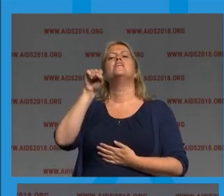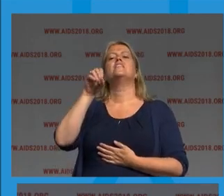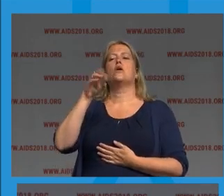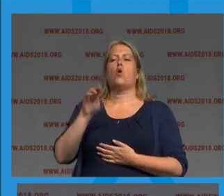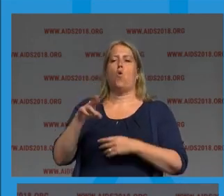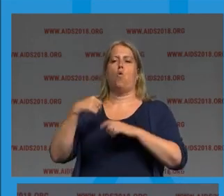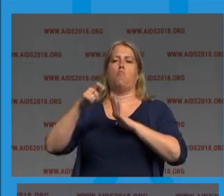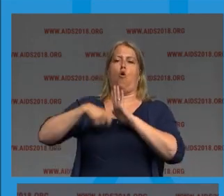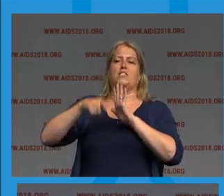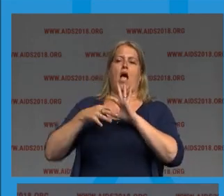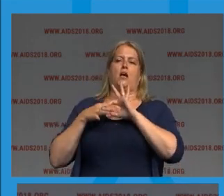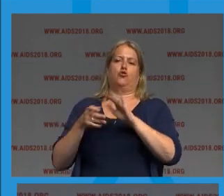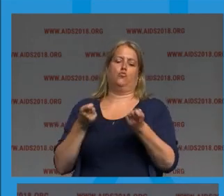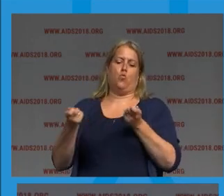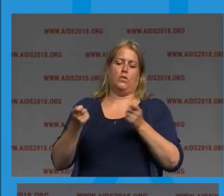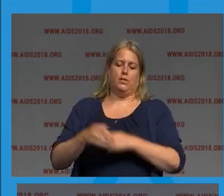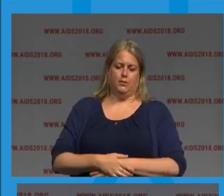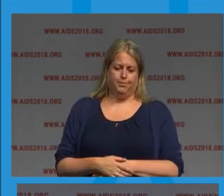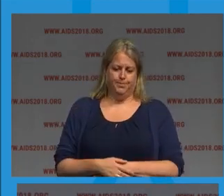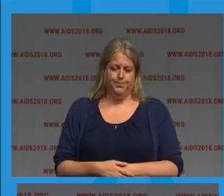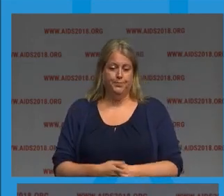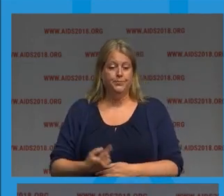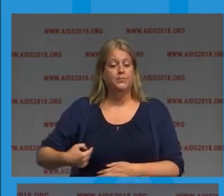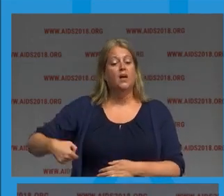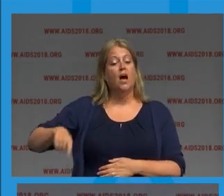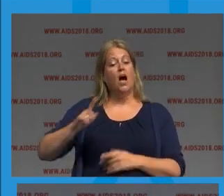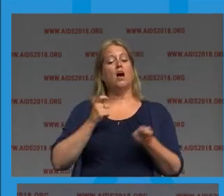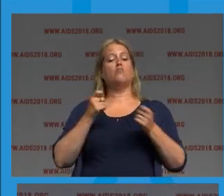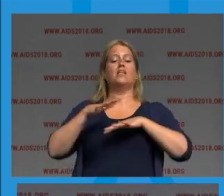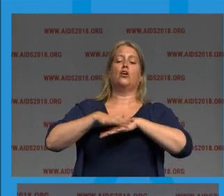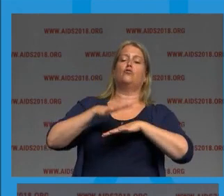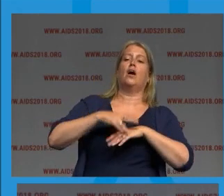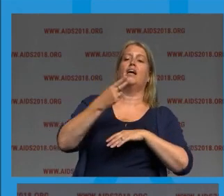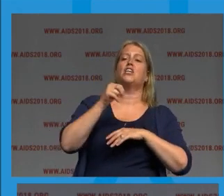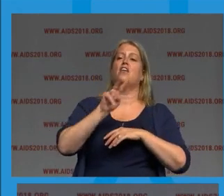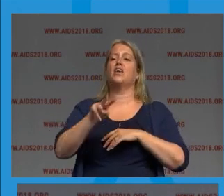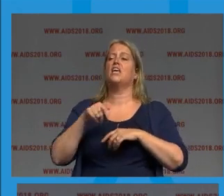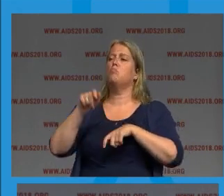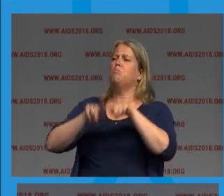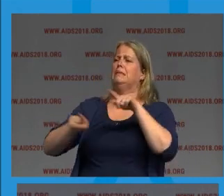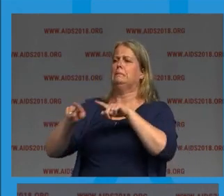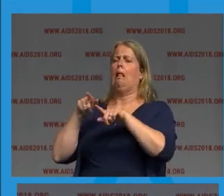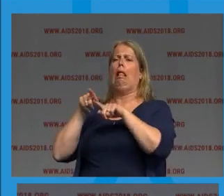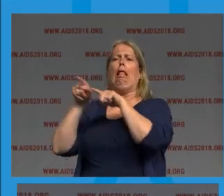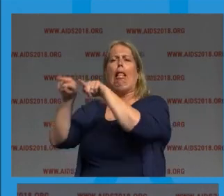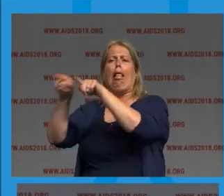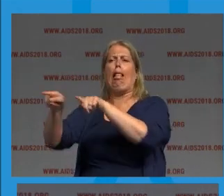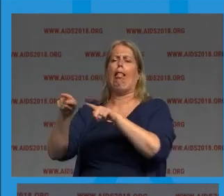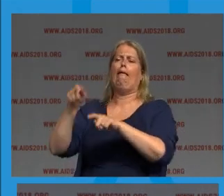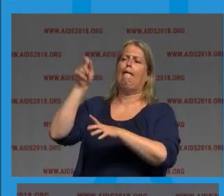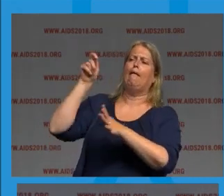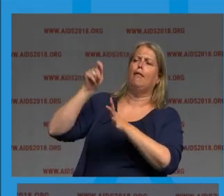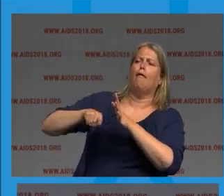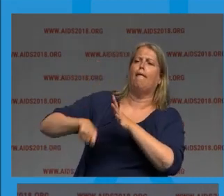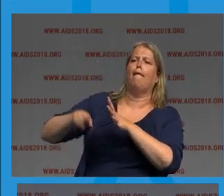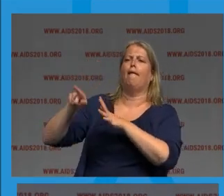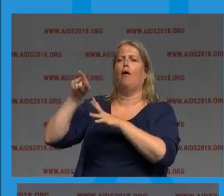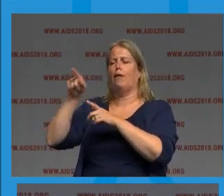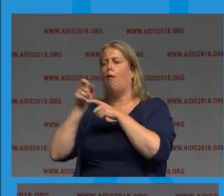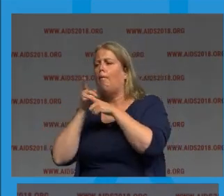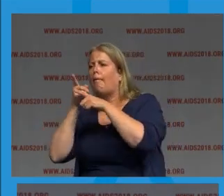of HIV criminalization survivors, people who have been threatened or are currently being prosecuted for HIV